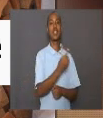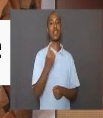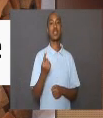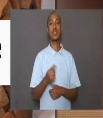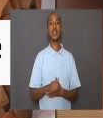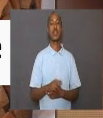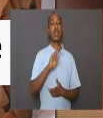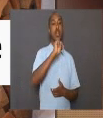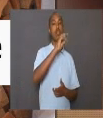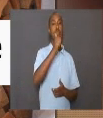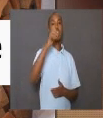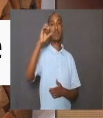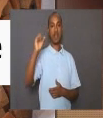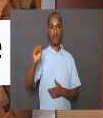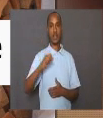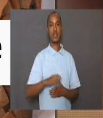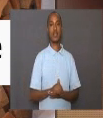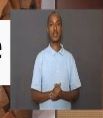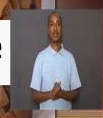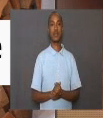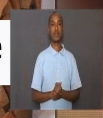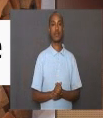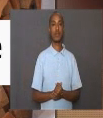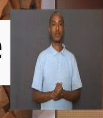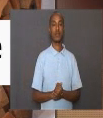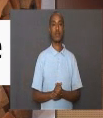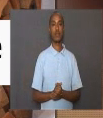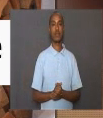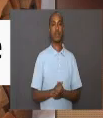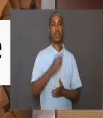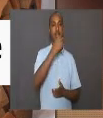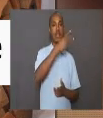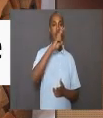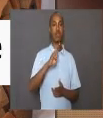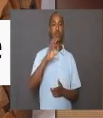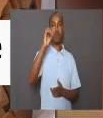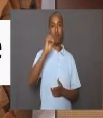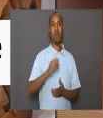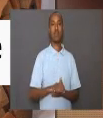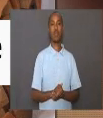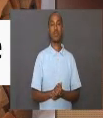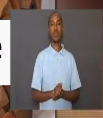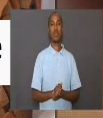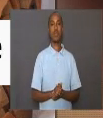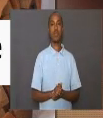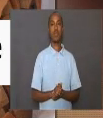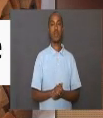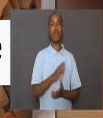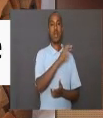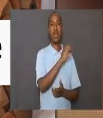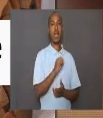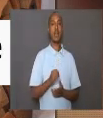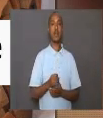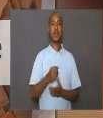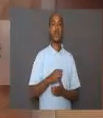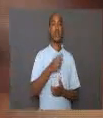as sodium sulfide, sulfur dioxide, and sulfur